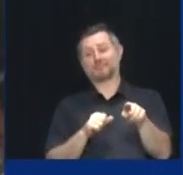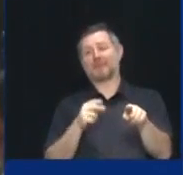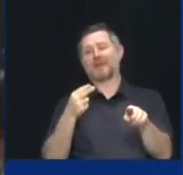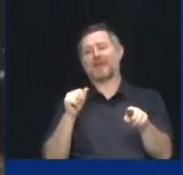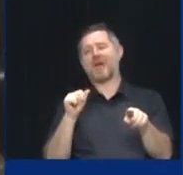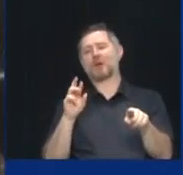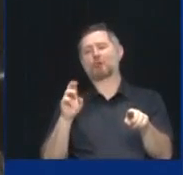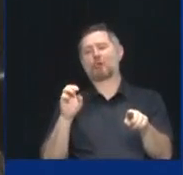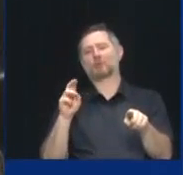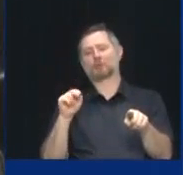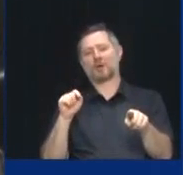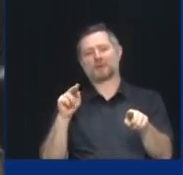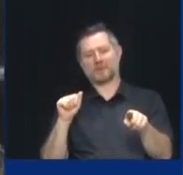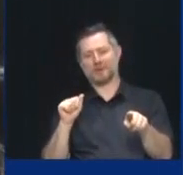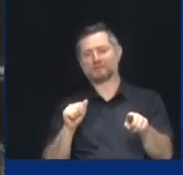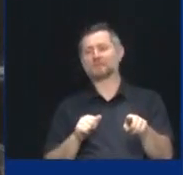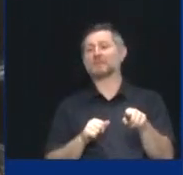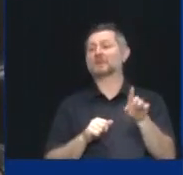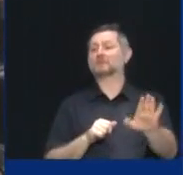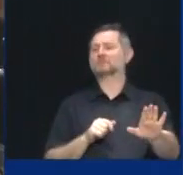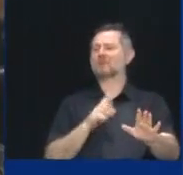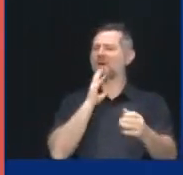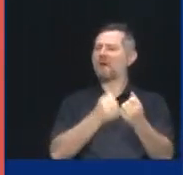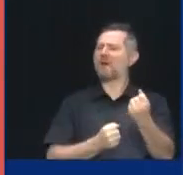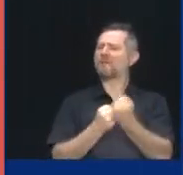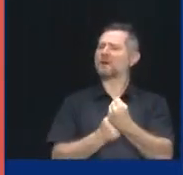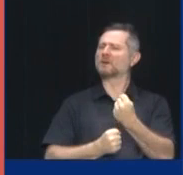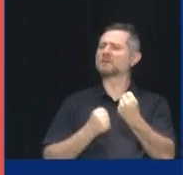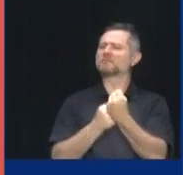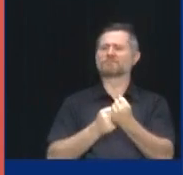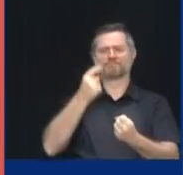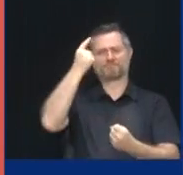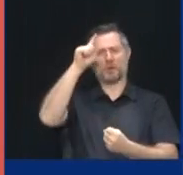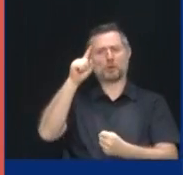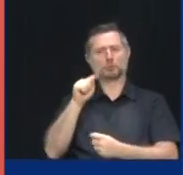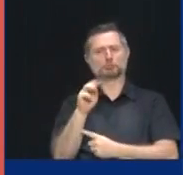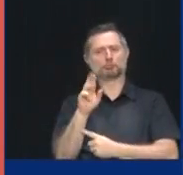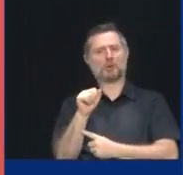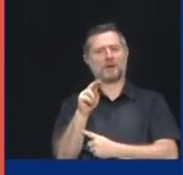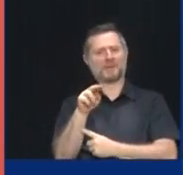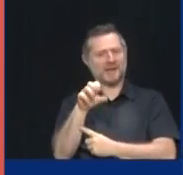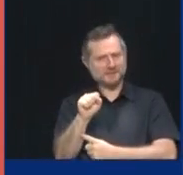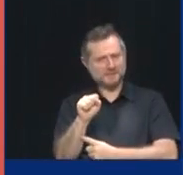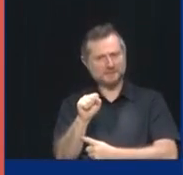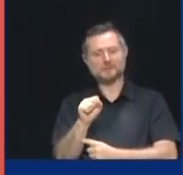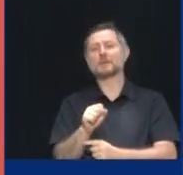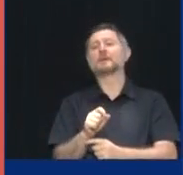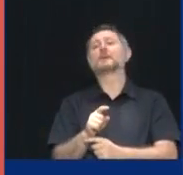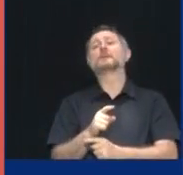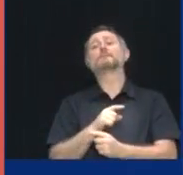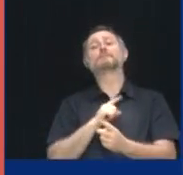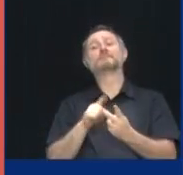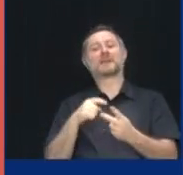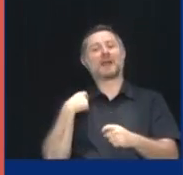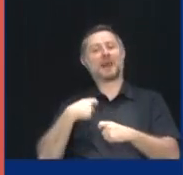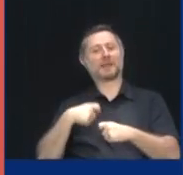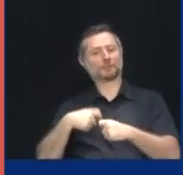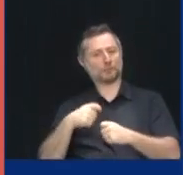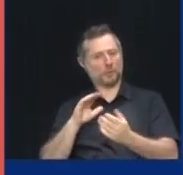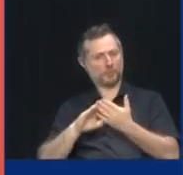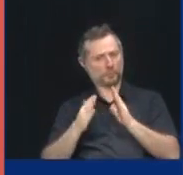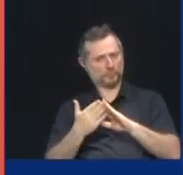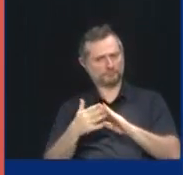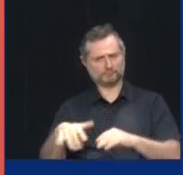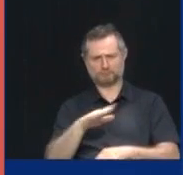whose advocacy on behalf of the Trans Latina Network will never stop, I know, and who is so important to all of